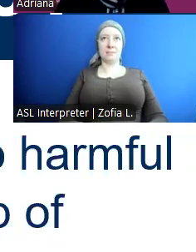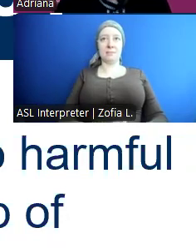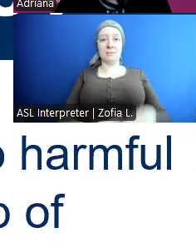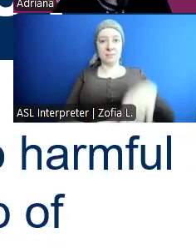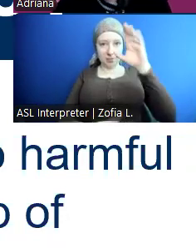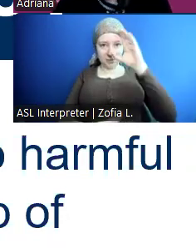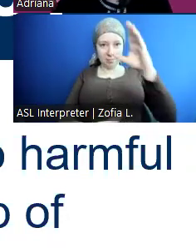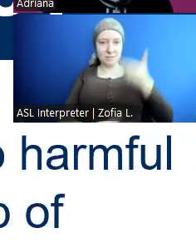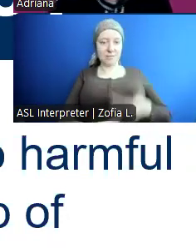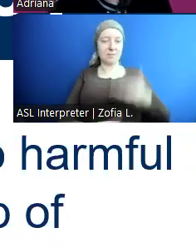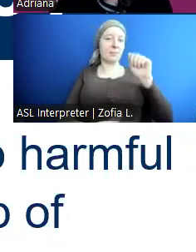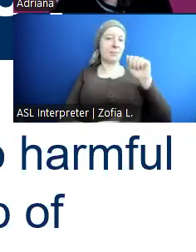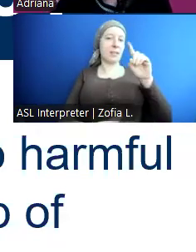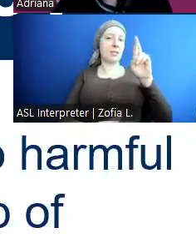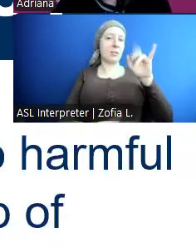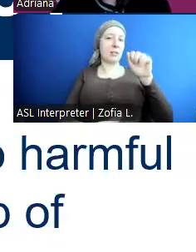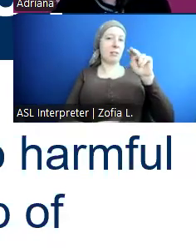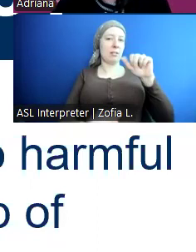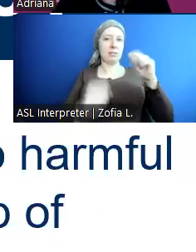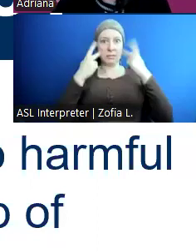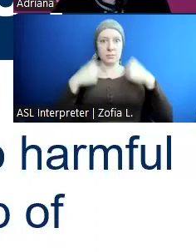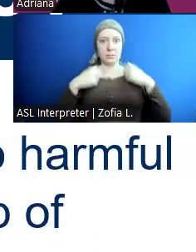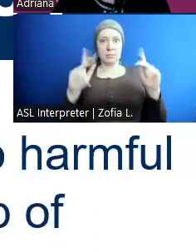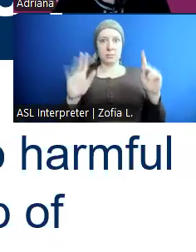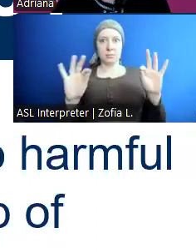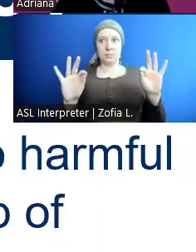Hello, this is Adriana. Can you all see me?